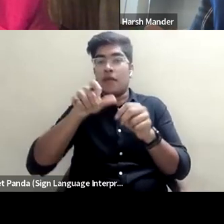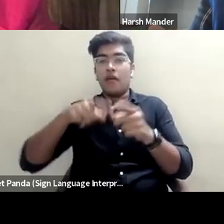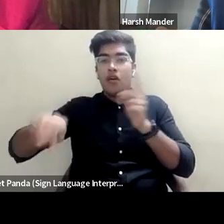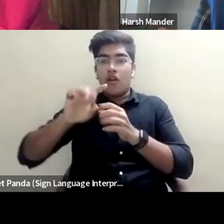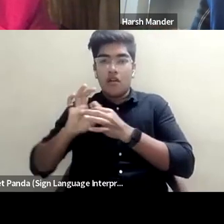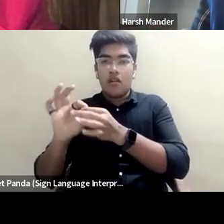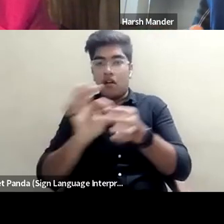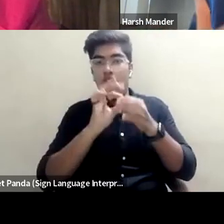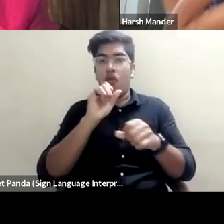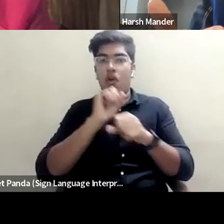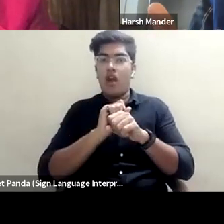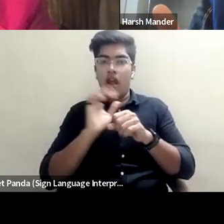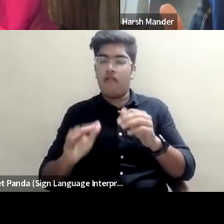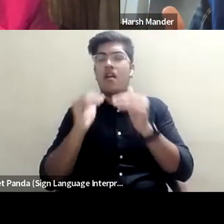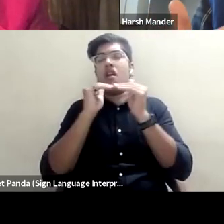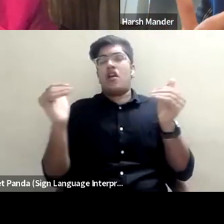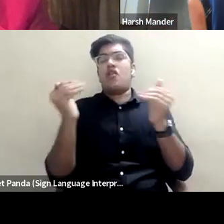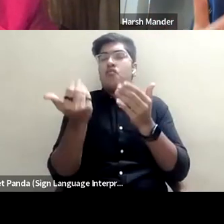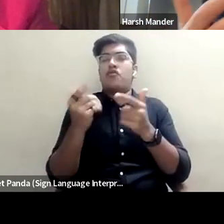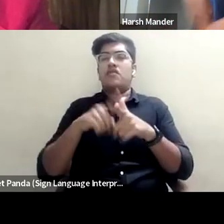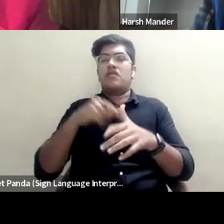recognize equality. You want justice for all,